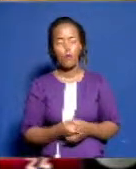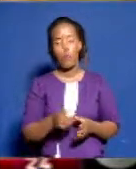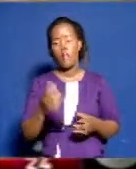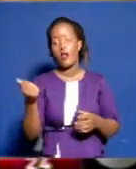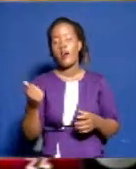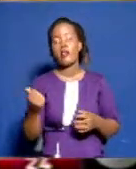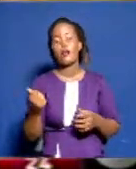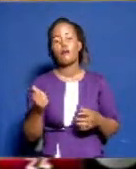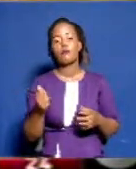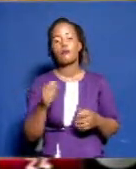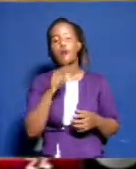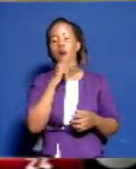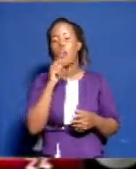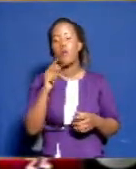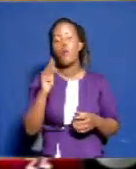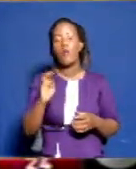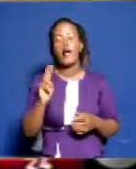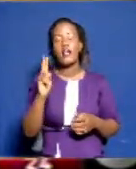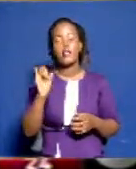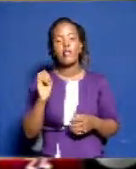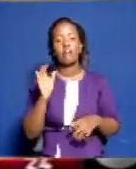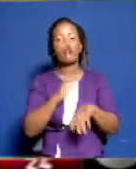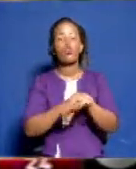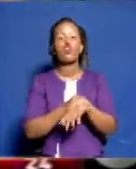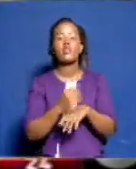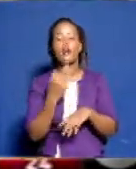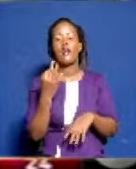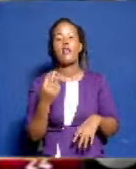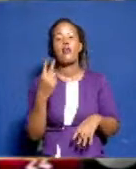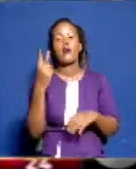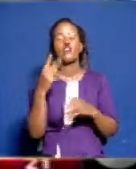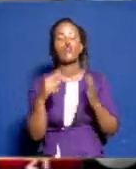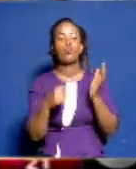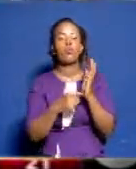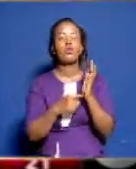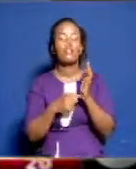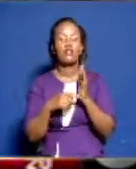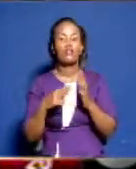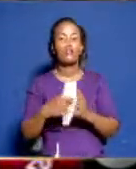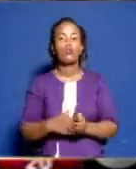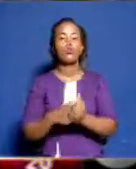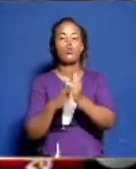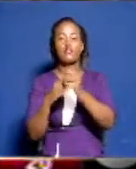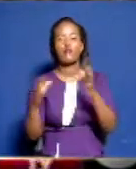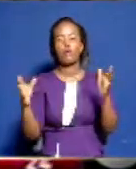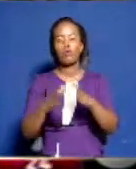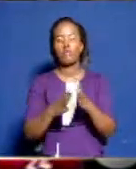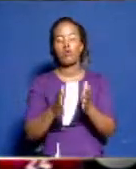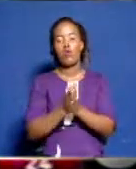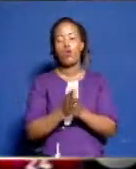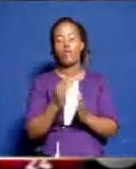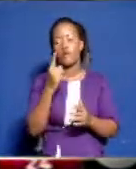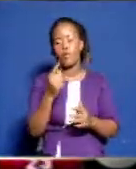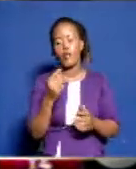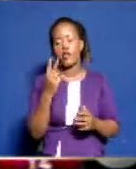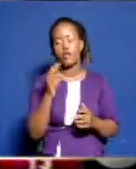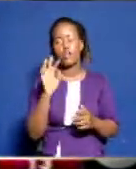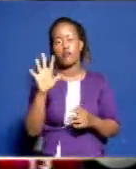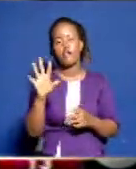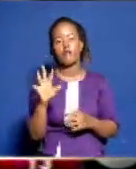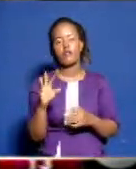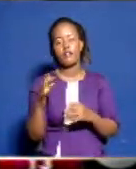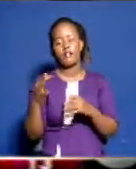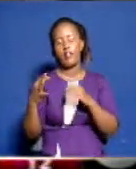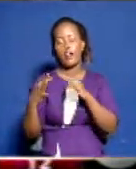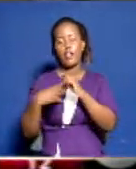Elsewhere, Kevin Durant scored 32 points in 3 quarters to help the Brooklyn Nets cruise to an emphatic 125-86